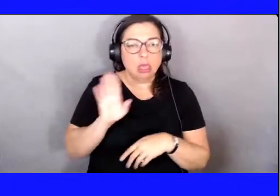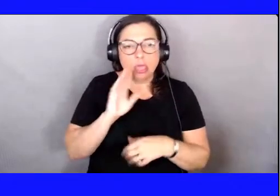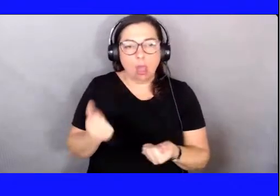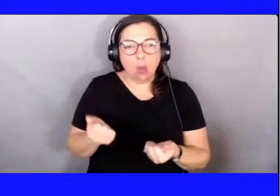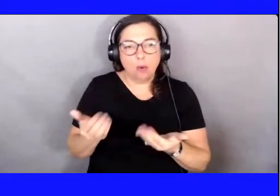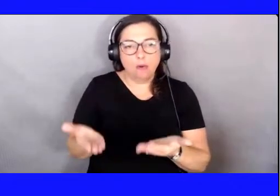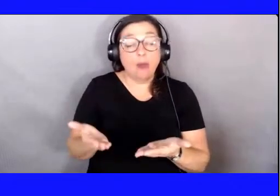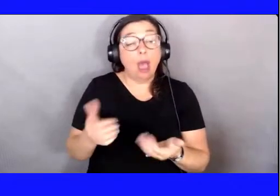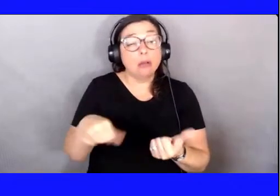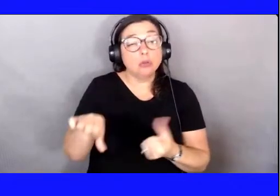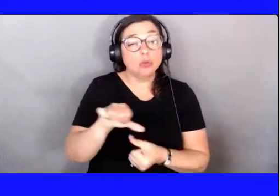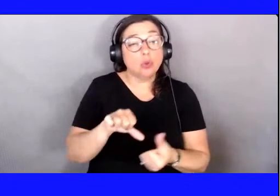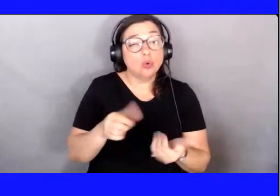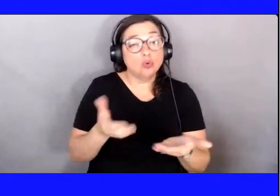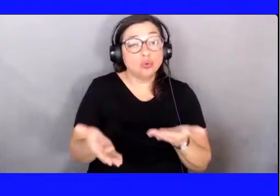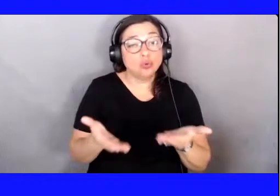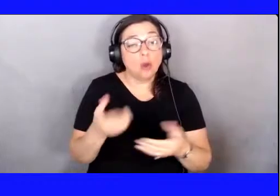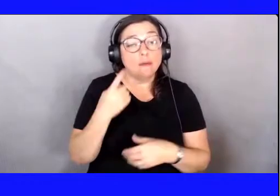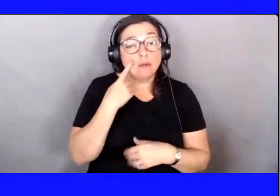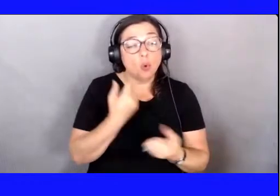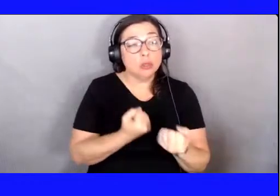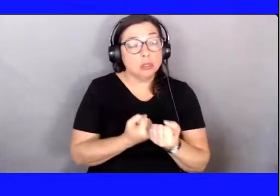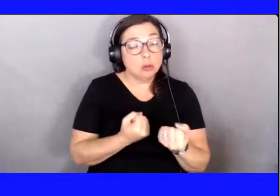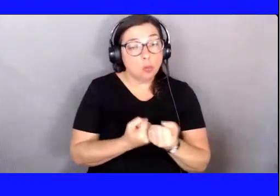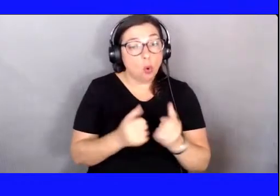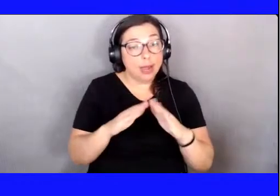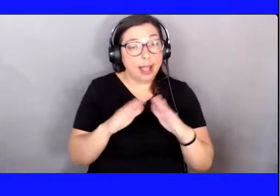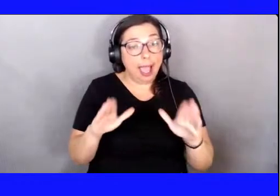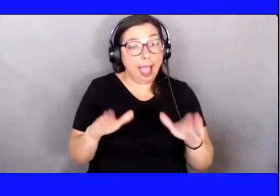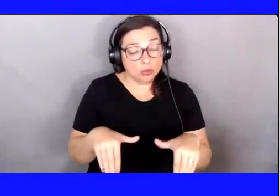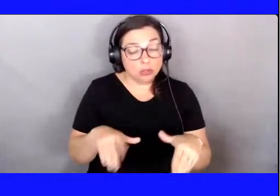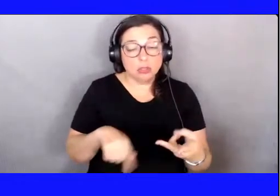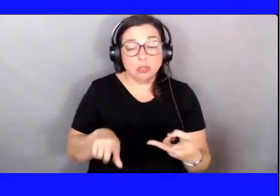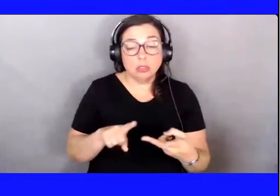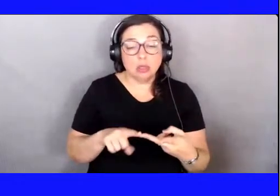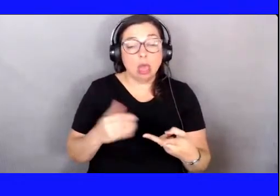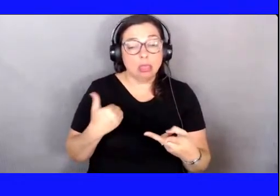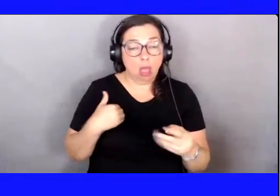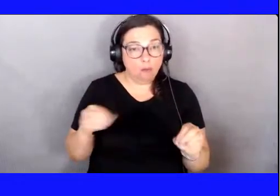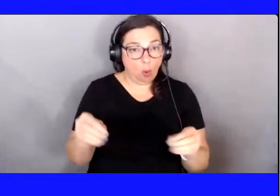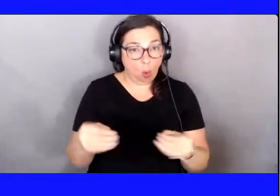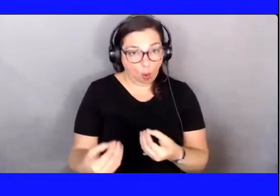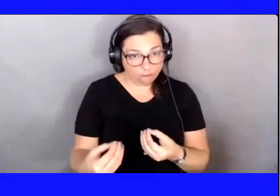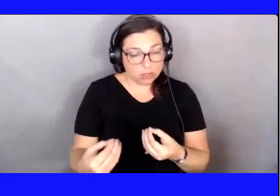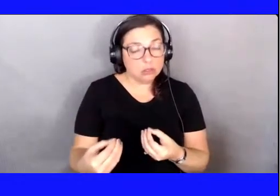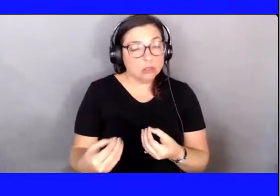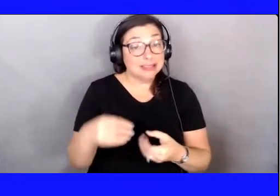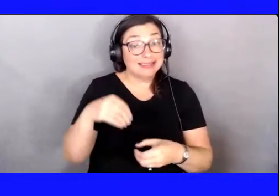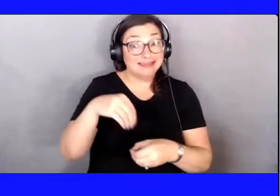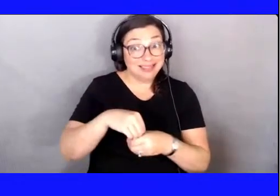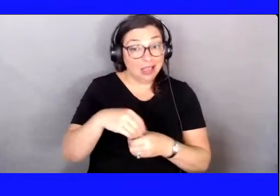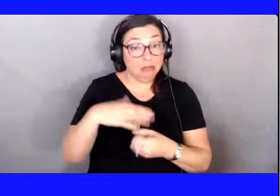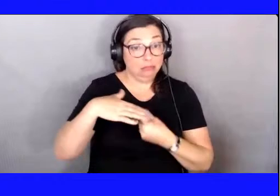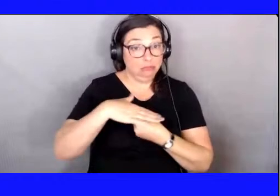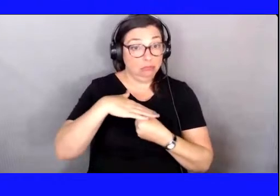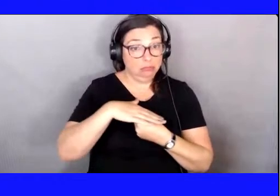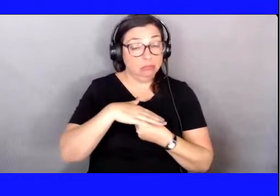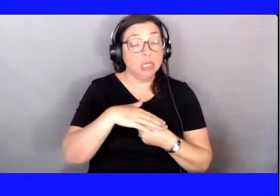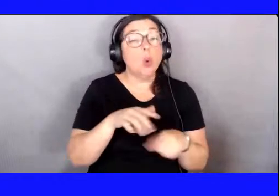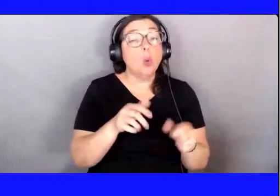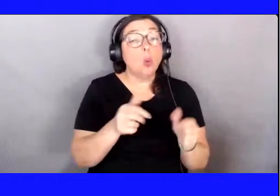services on site for the supportive housing tenants. There will be offices and program space on site in addition to the